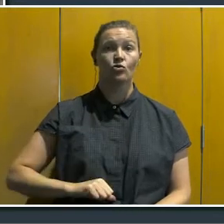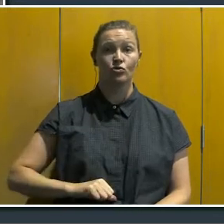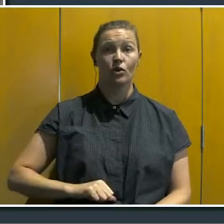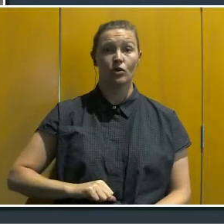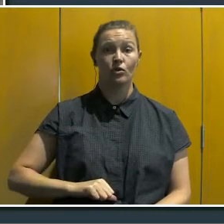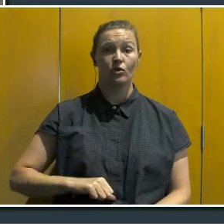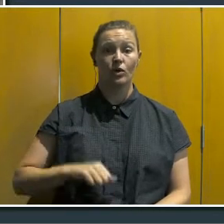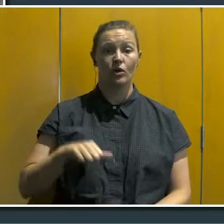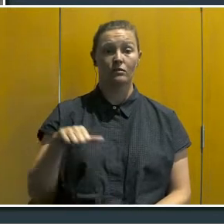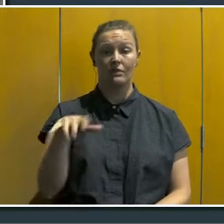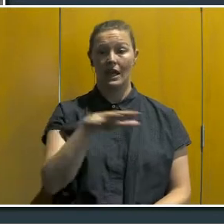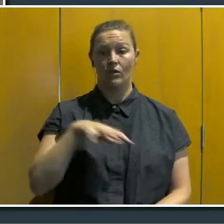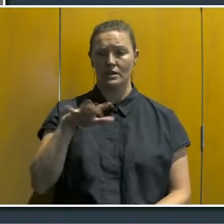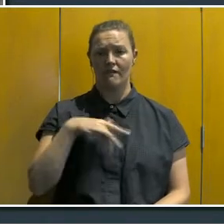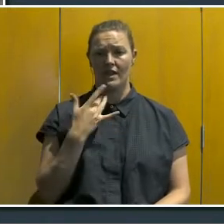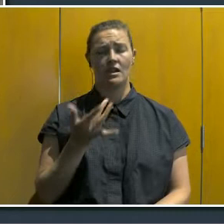think we've been